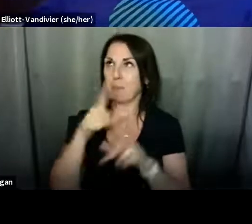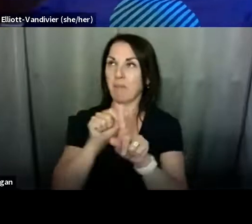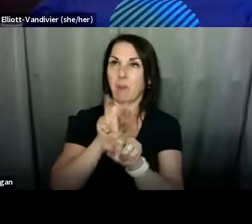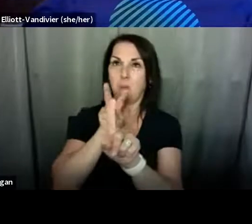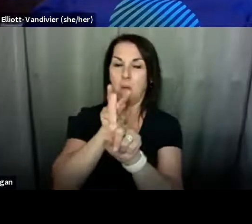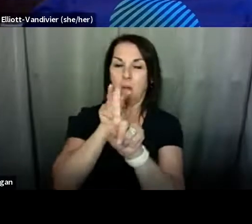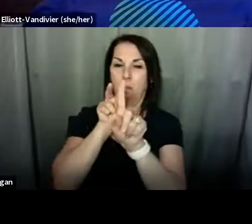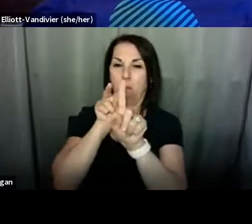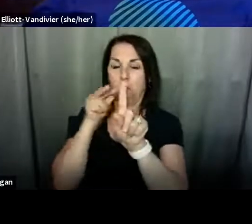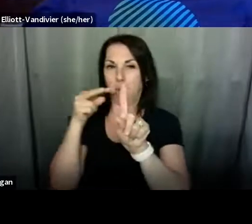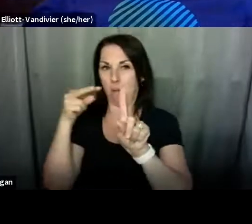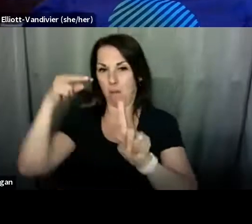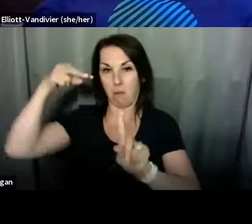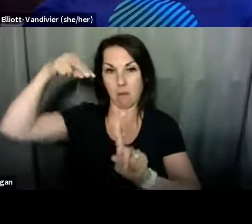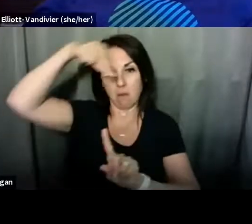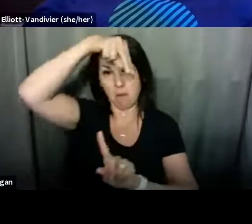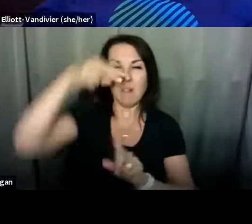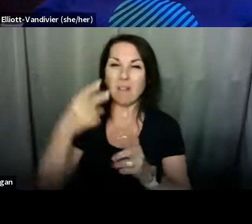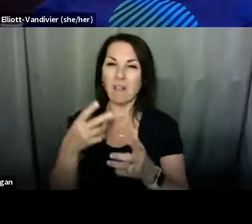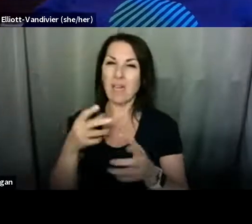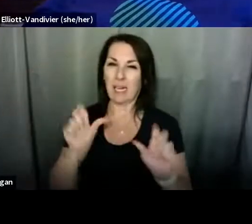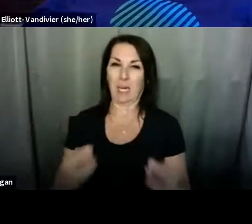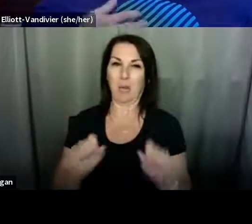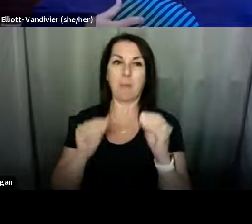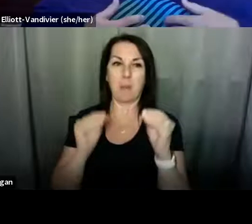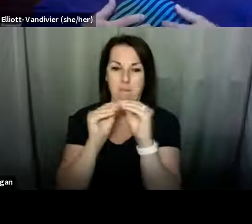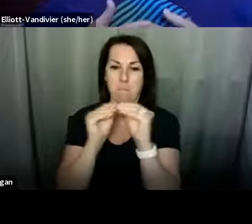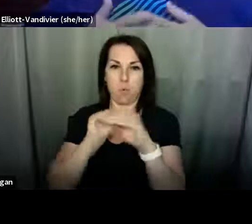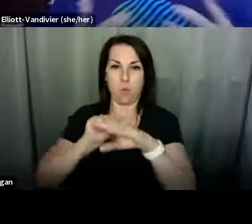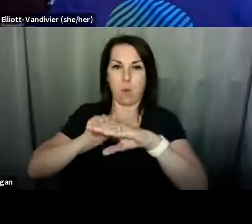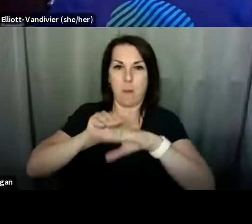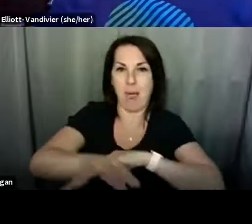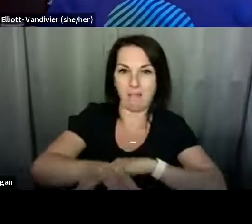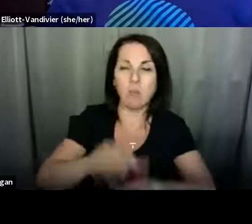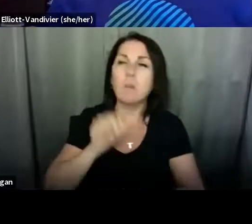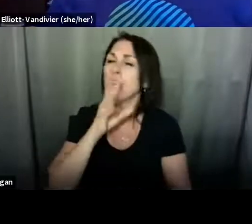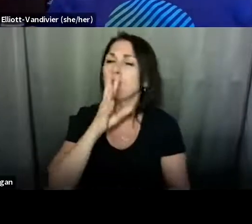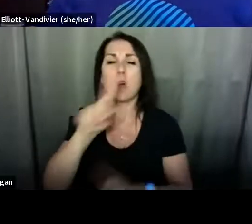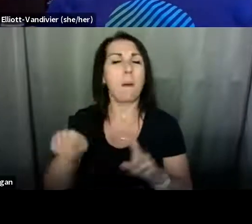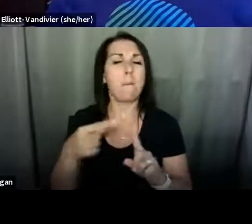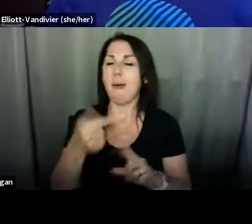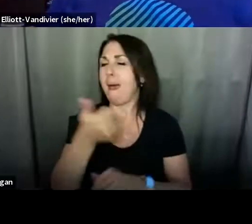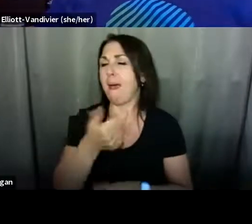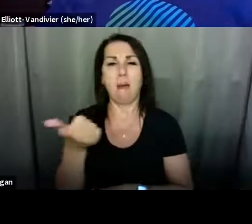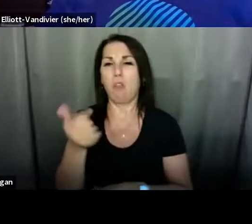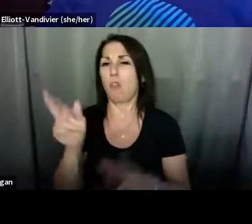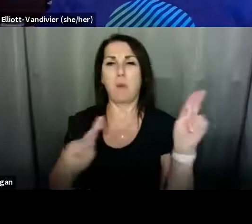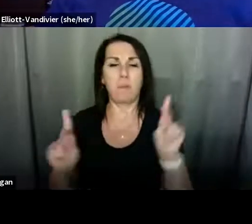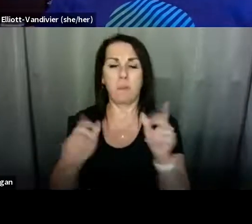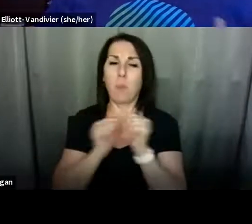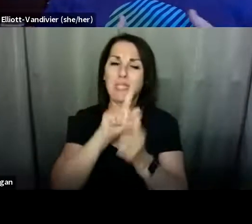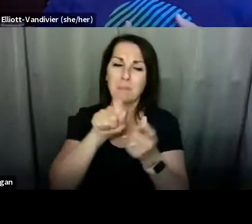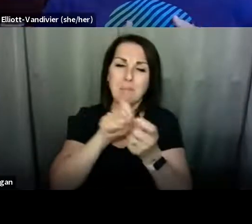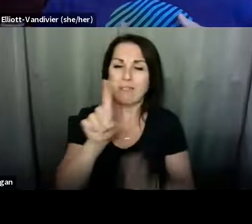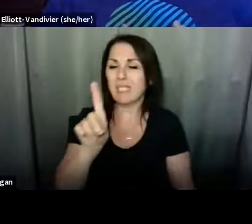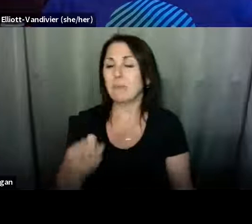outside. And I think it can be more impactful. I'm not speaking for anyone else with a particular disability. I'm